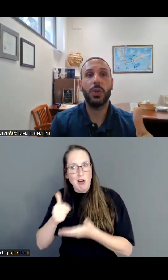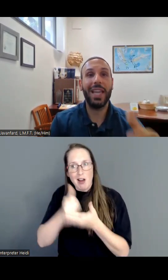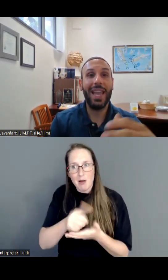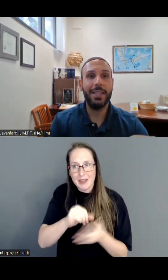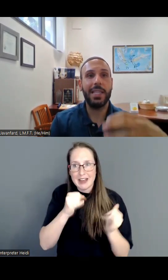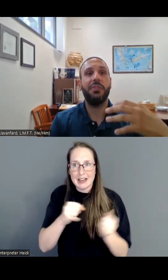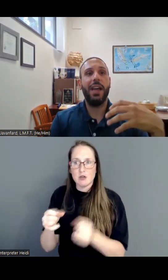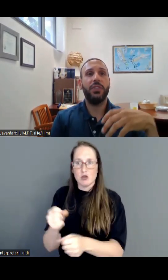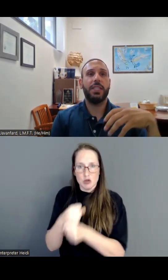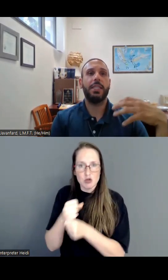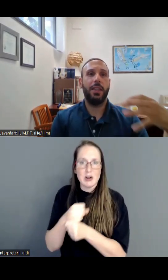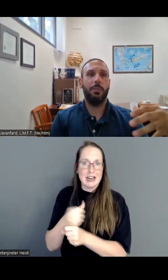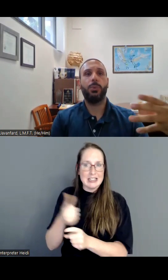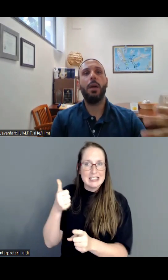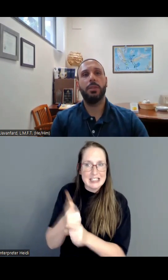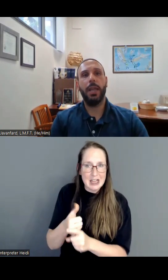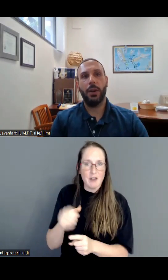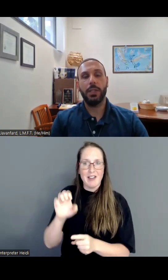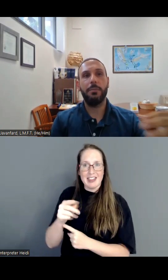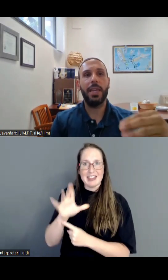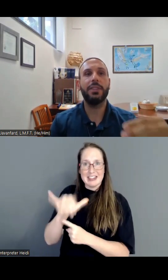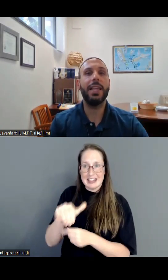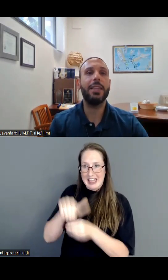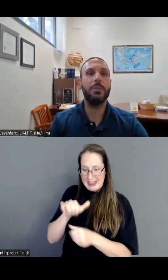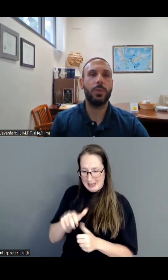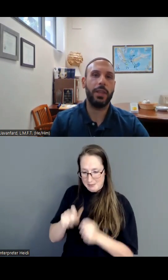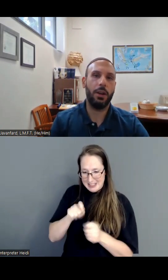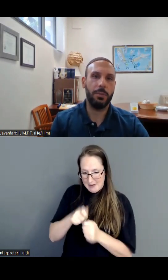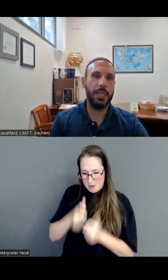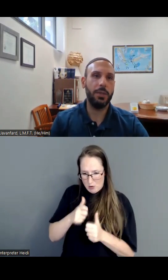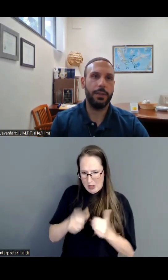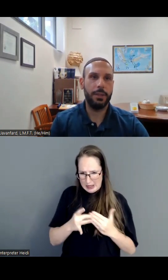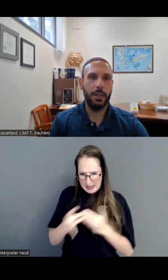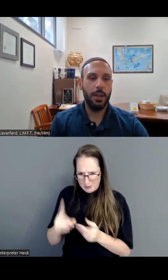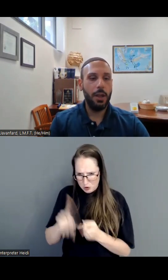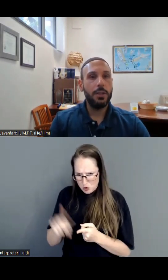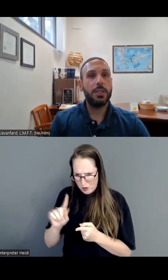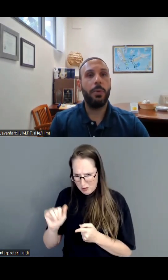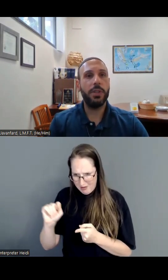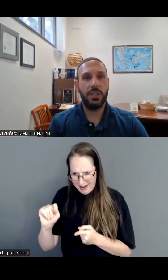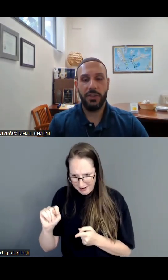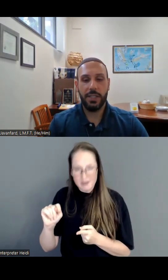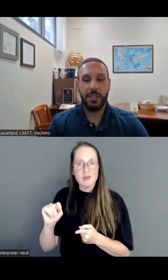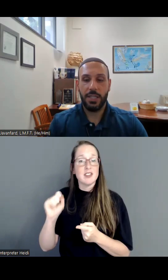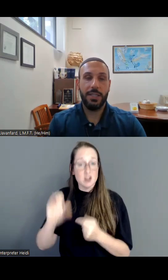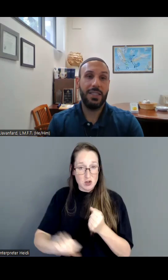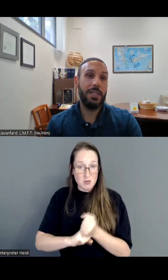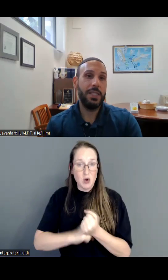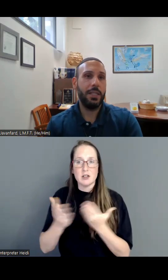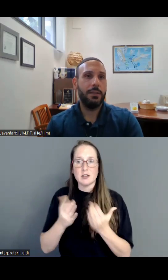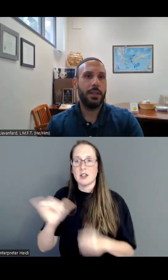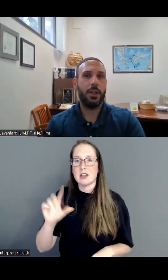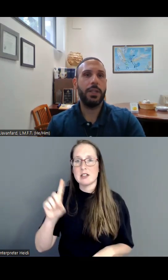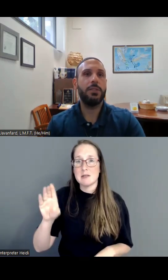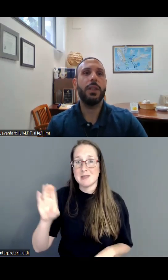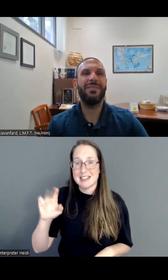individual create self-efficacy in the problem area that may have led them to where they are to begin with. Supportive services such as